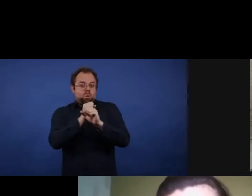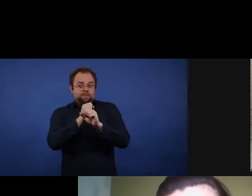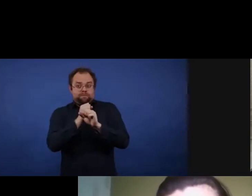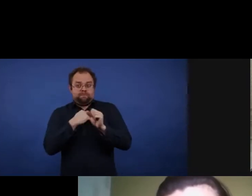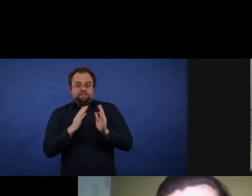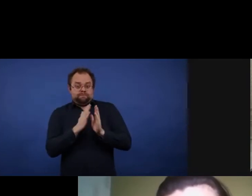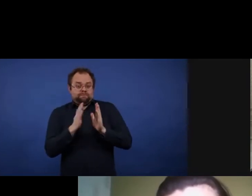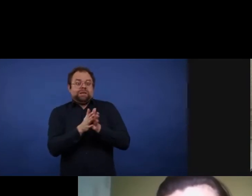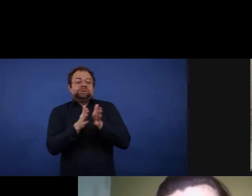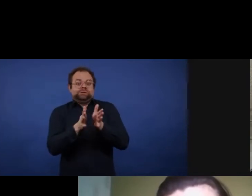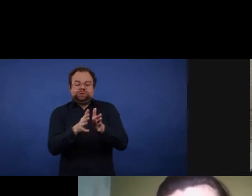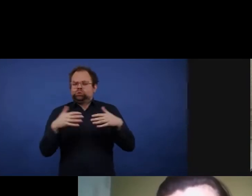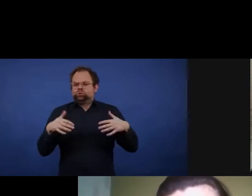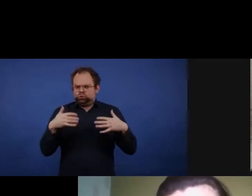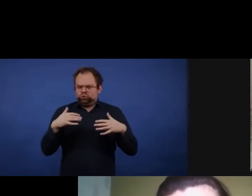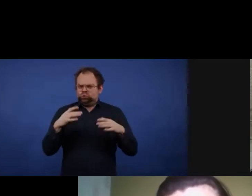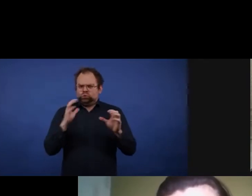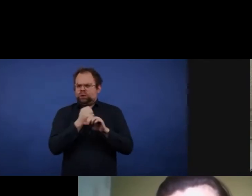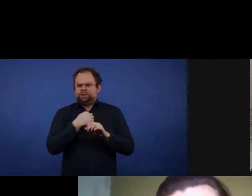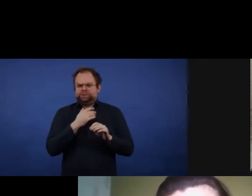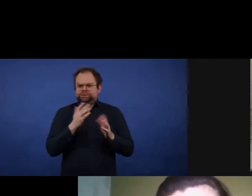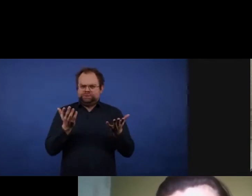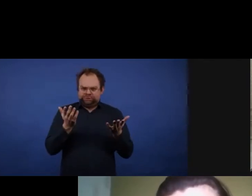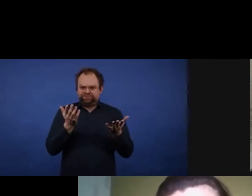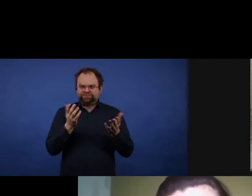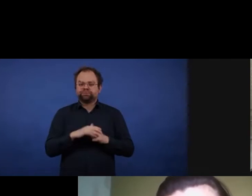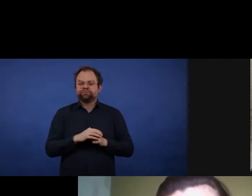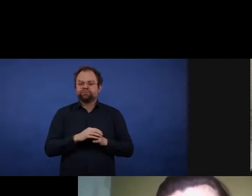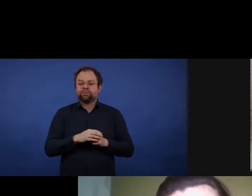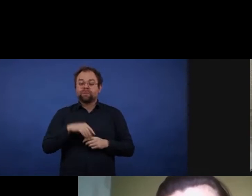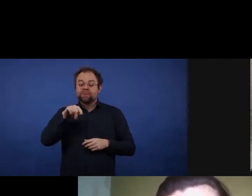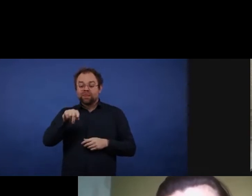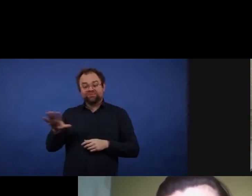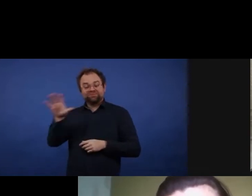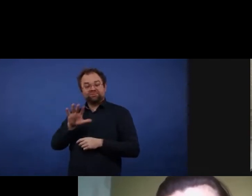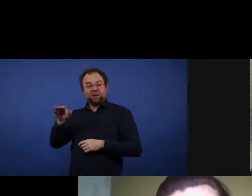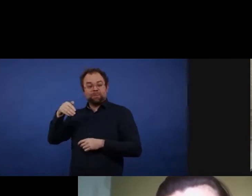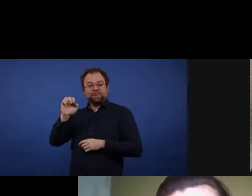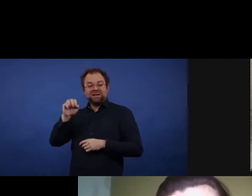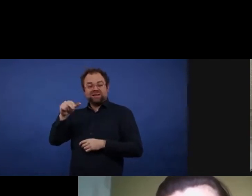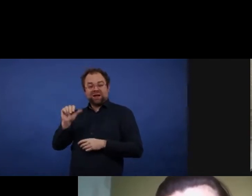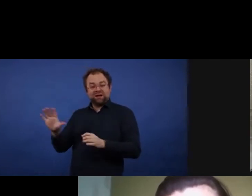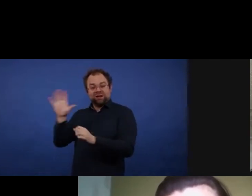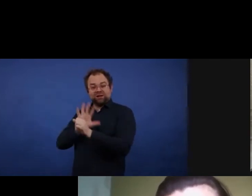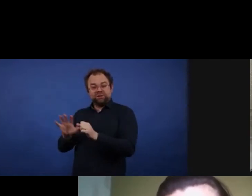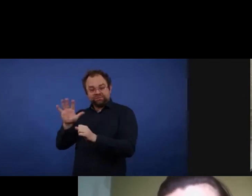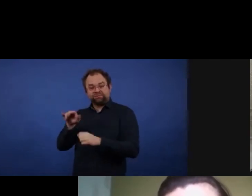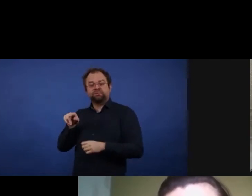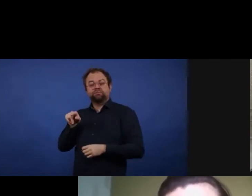where there are a lot of humanitarian crises, be it wars or other types of